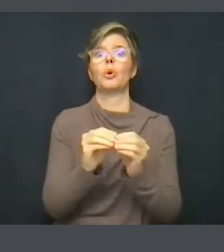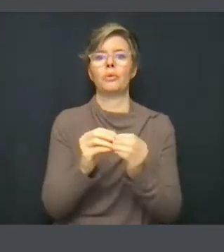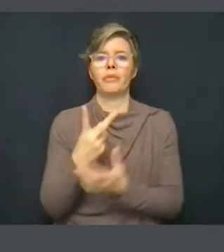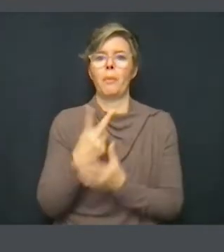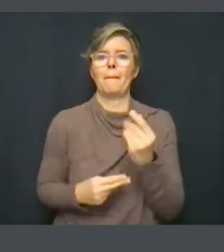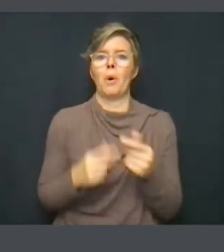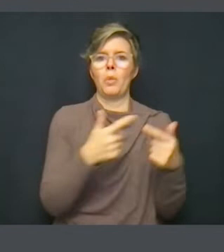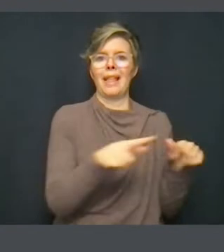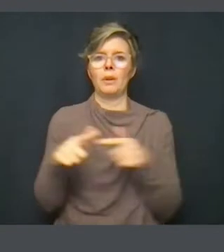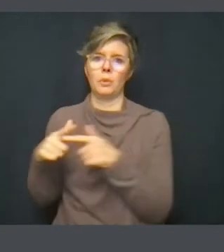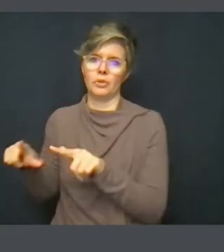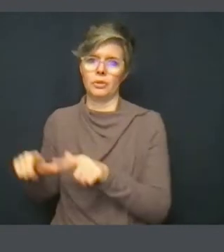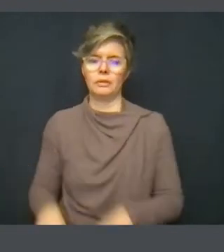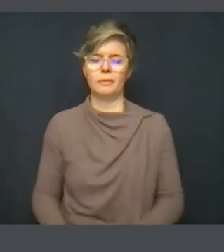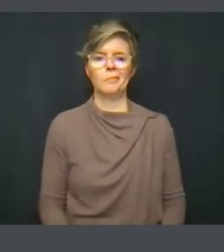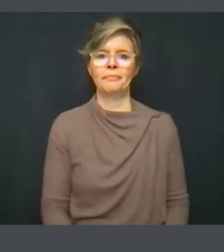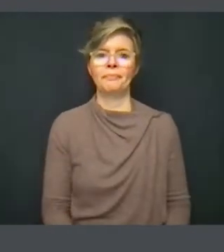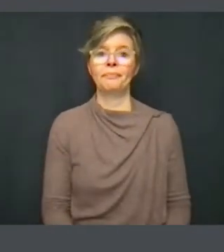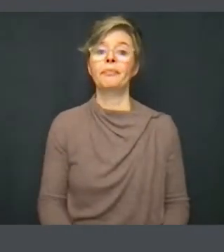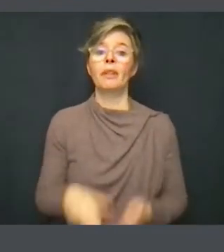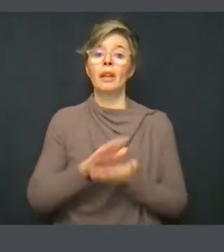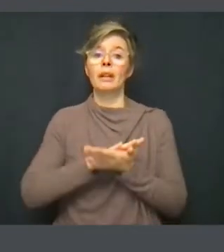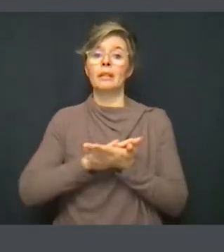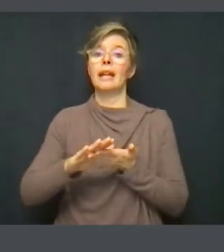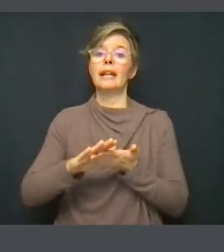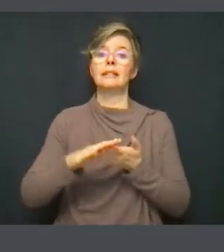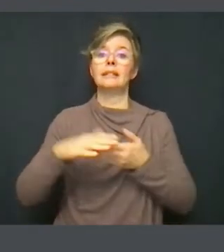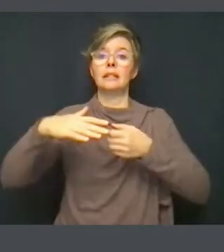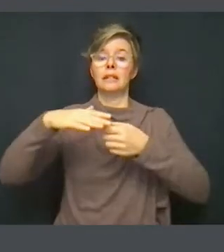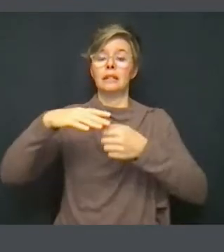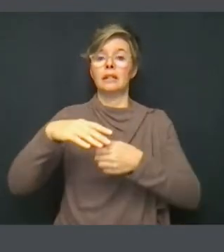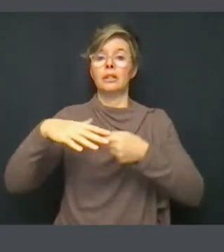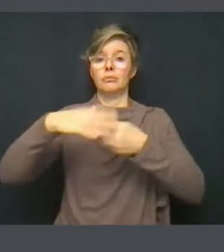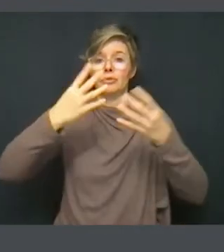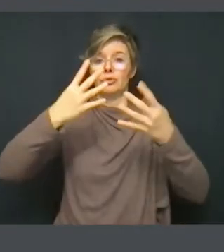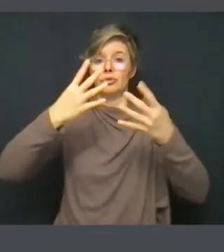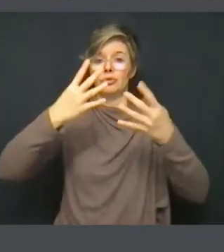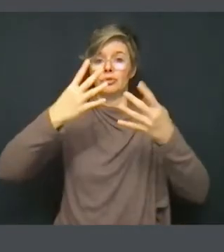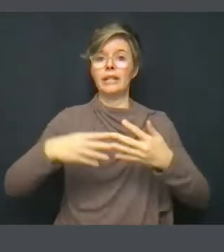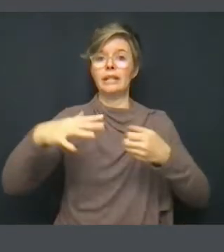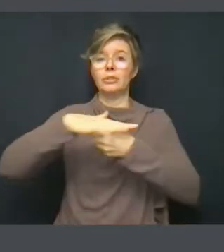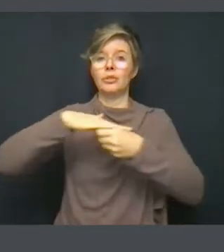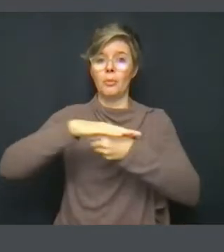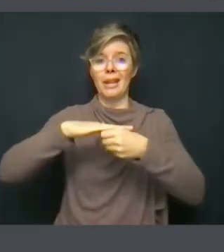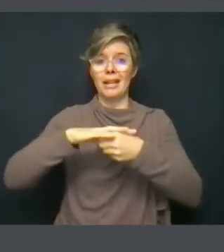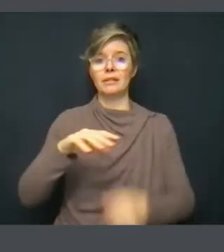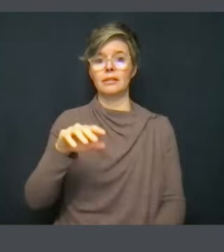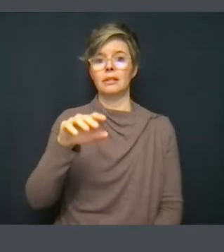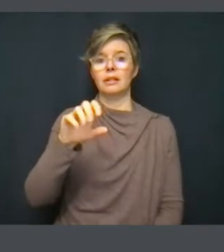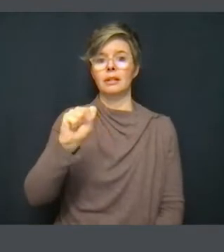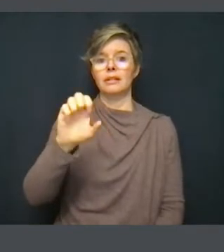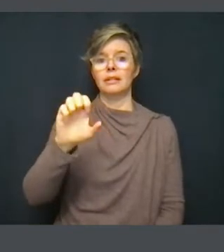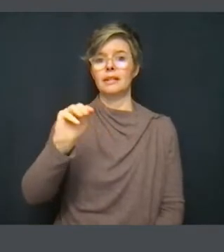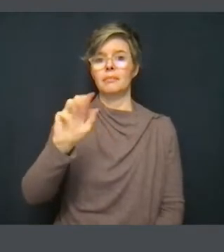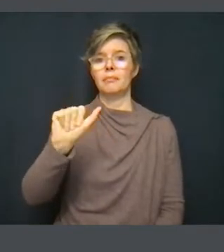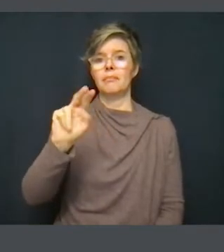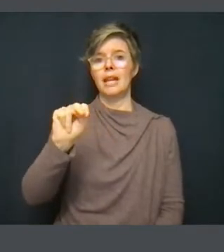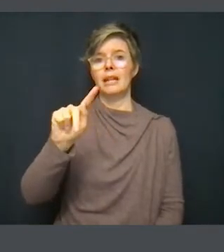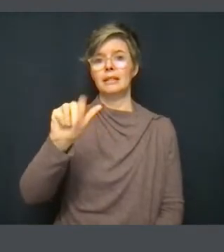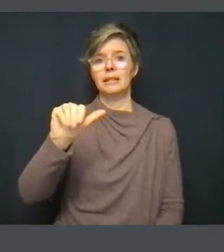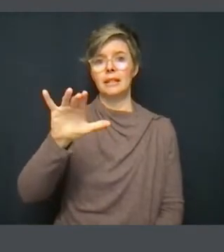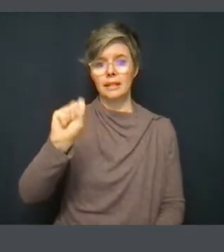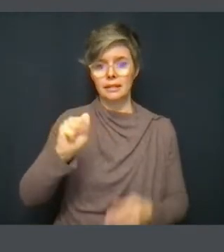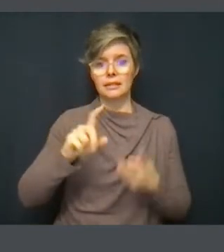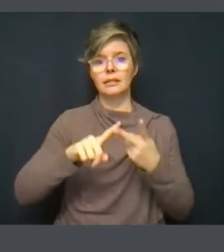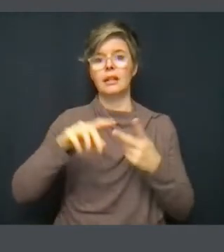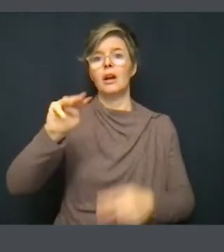It's nice because it screens these domains. It screens semantics, morphosyntax, and it also does this domain, which we usually don't think about,